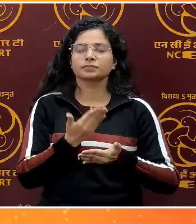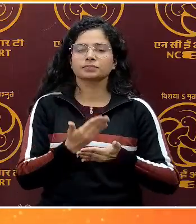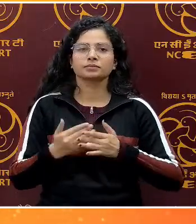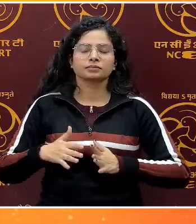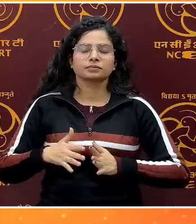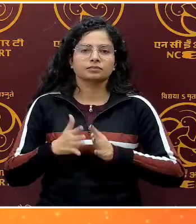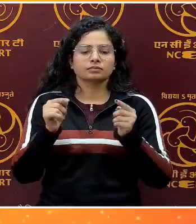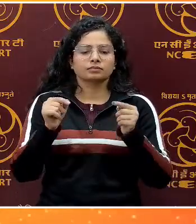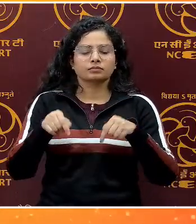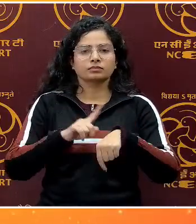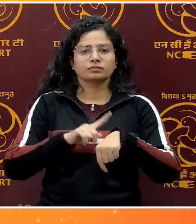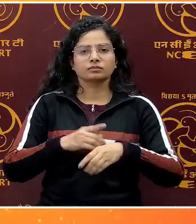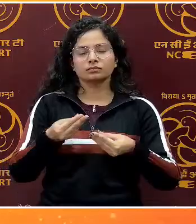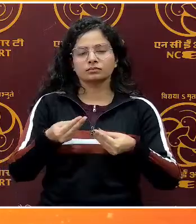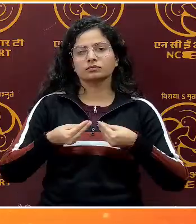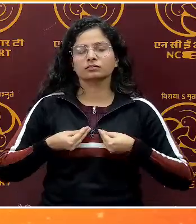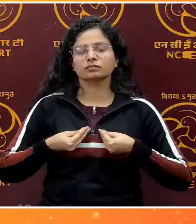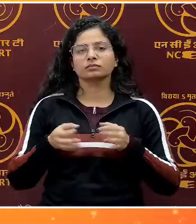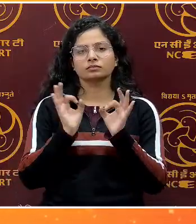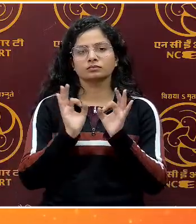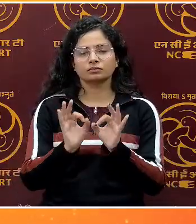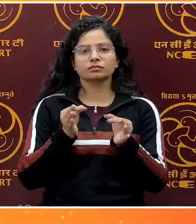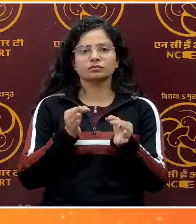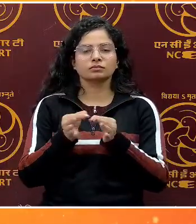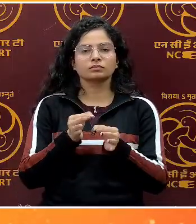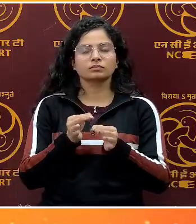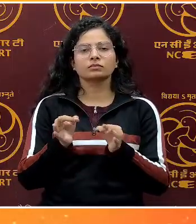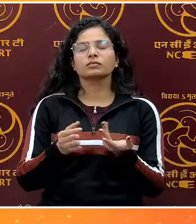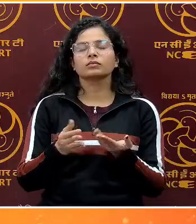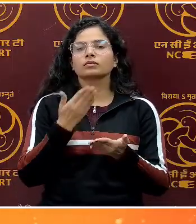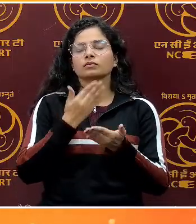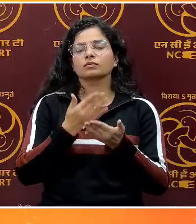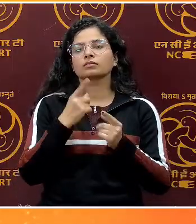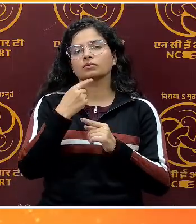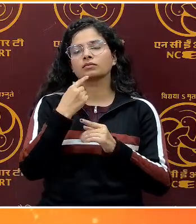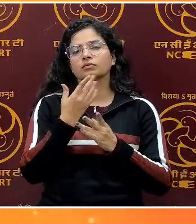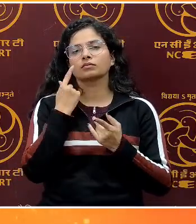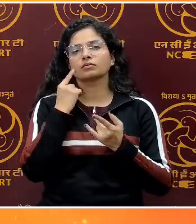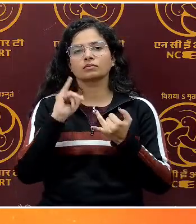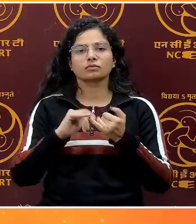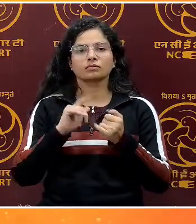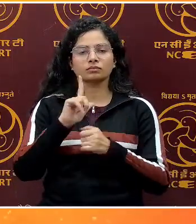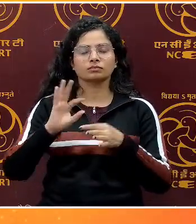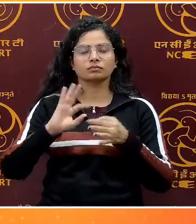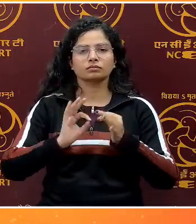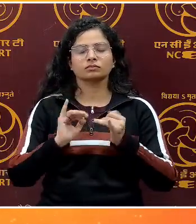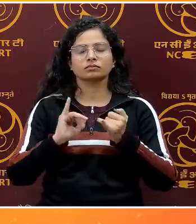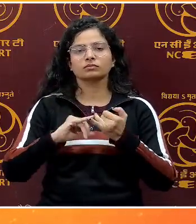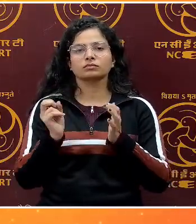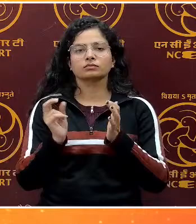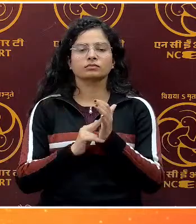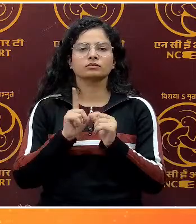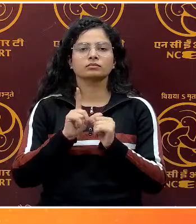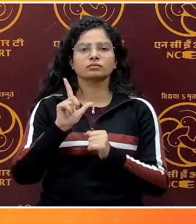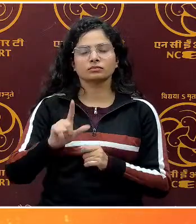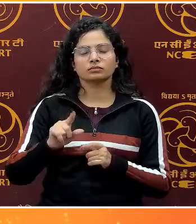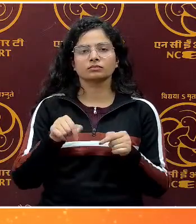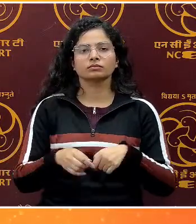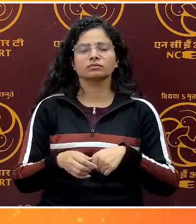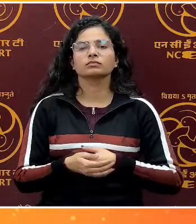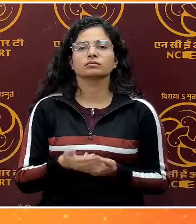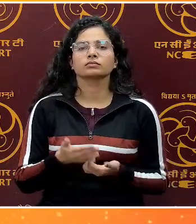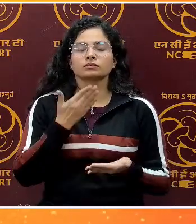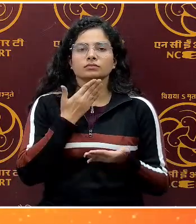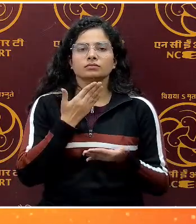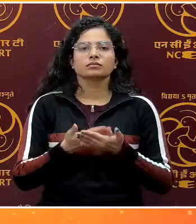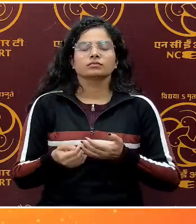for your time and for such an excellent explanation. I would also like to thank my ISL interpreter, Ms. Sonal, for her contribution to the session. Thank you